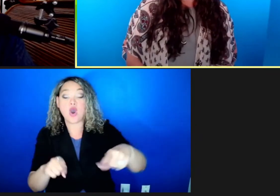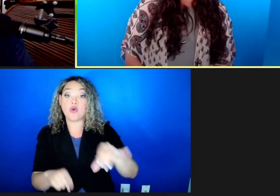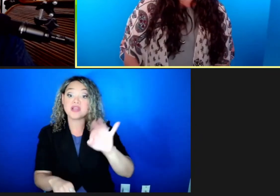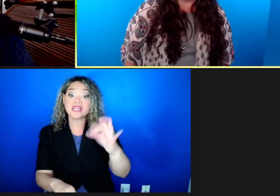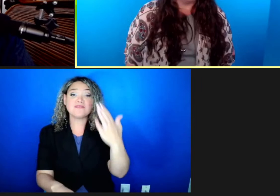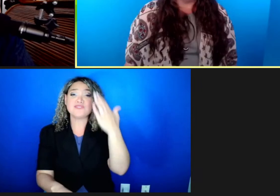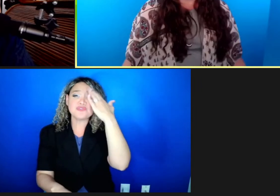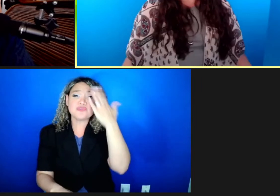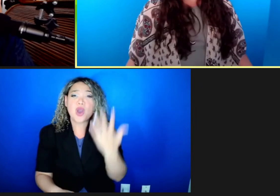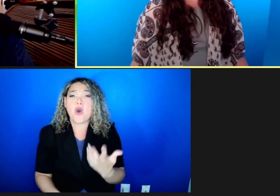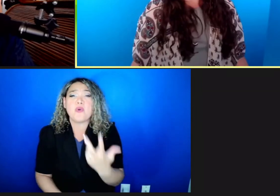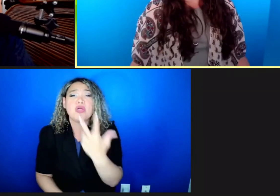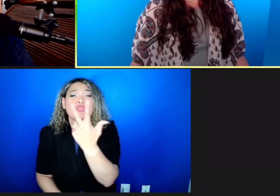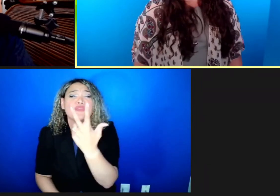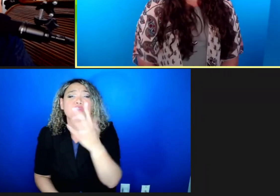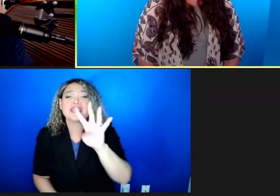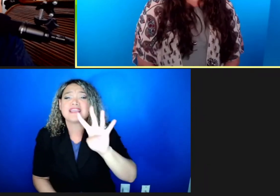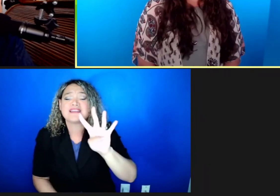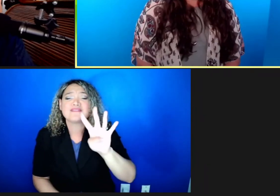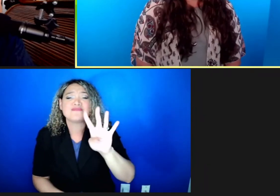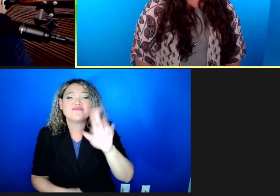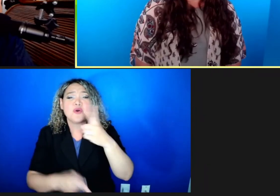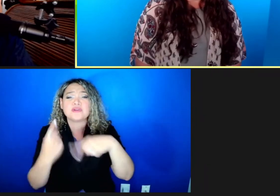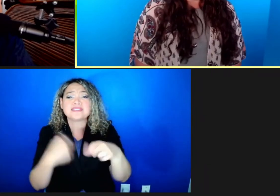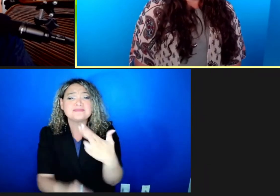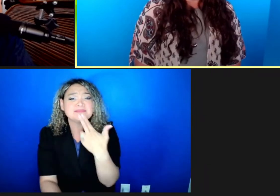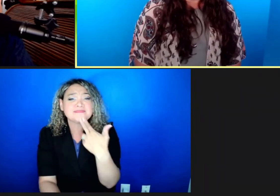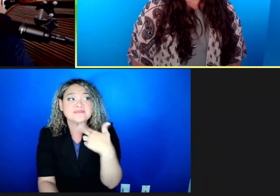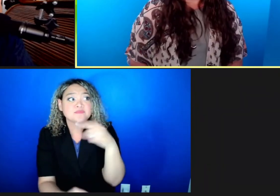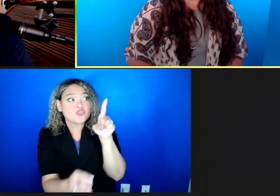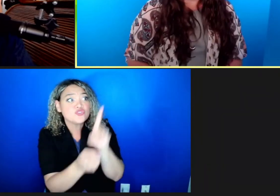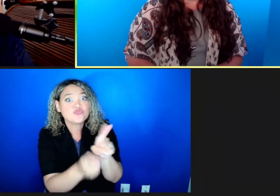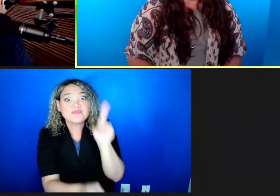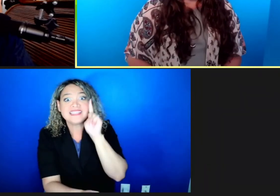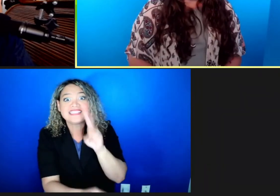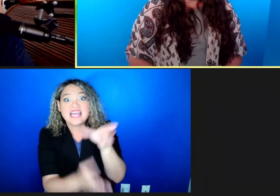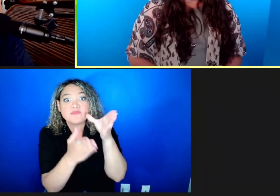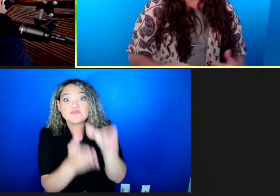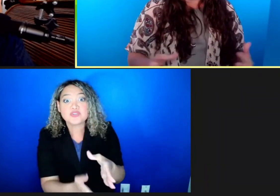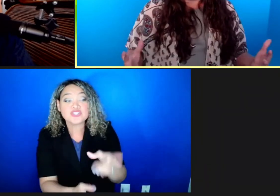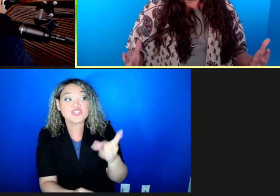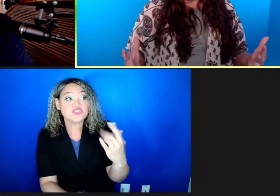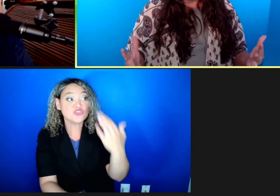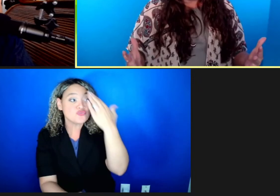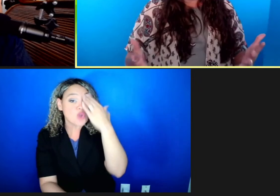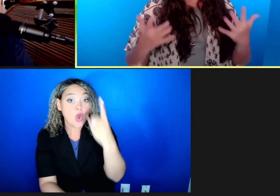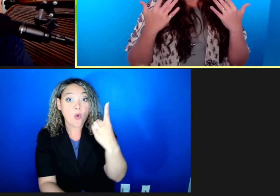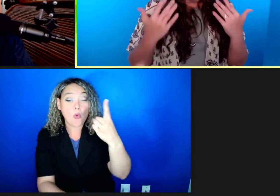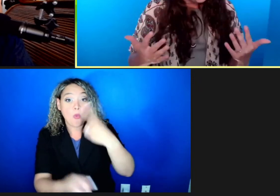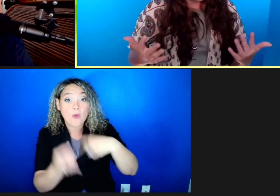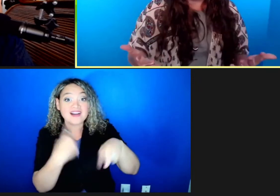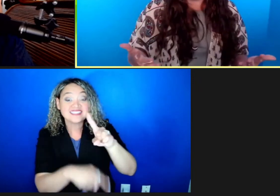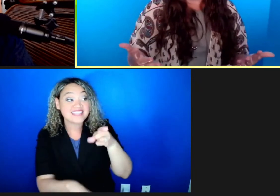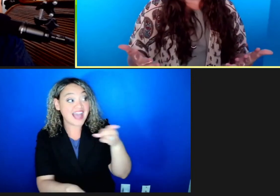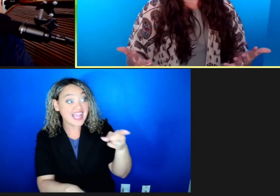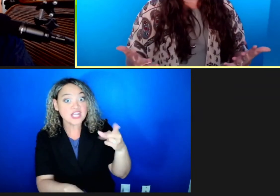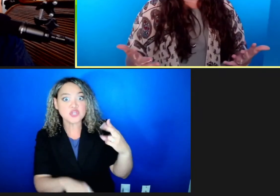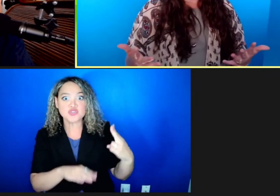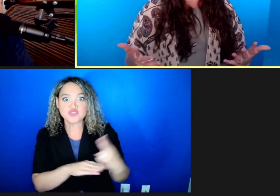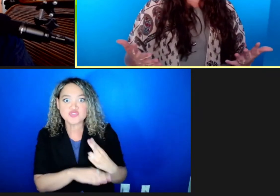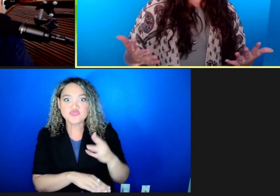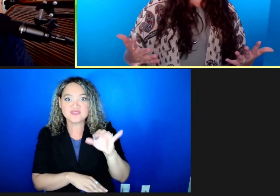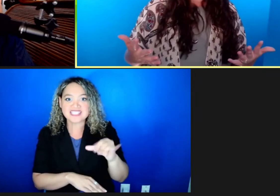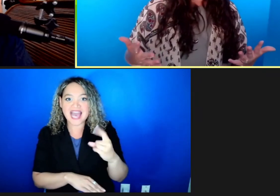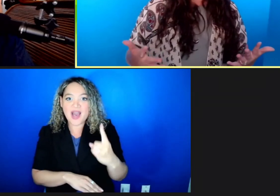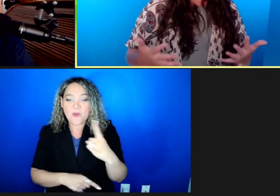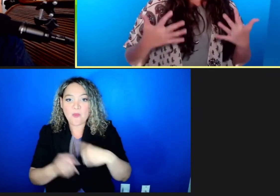know 3 or 4 signs, if you meet a deaf person, if you know one sign in a whole sentence, use the one sign that